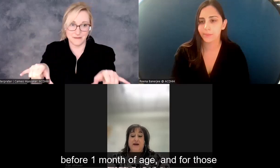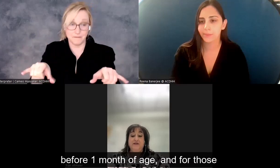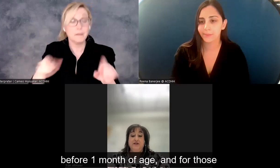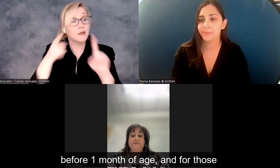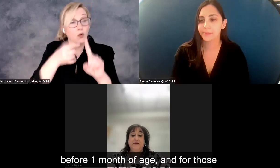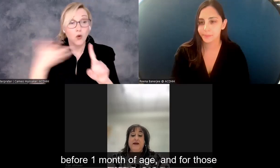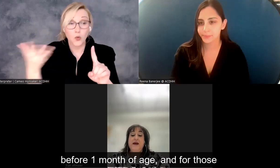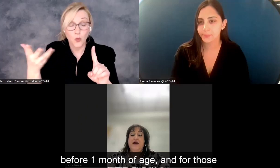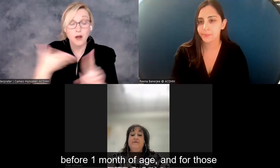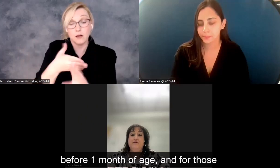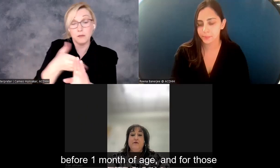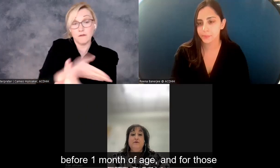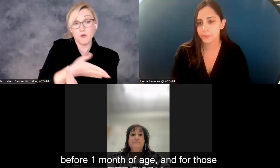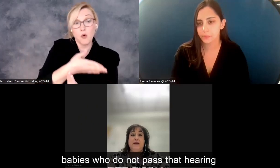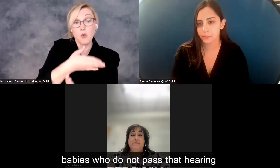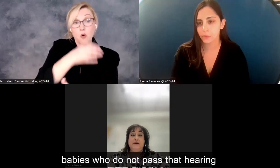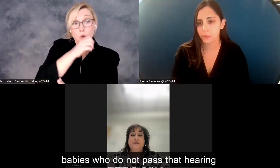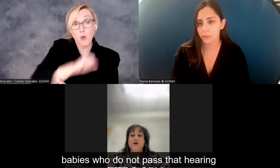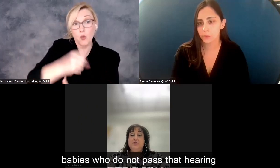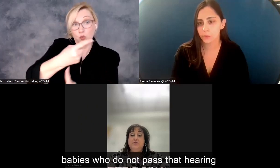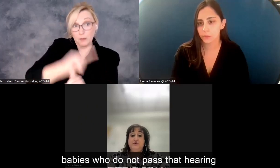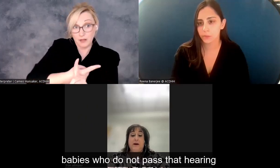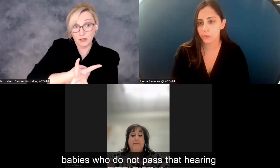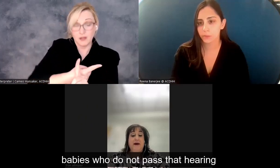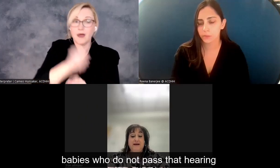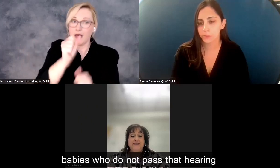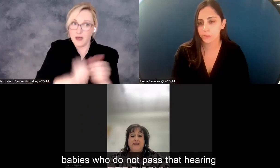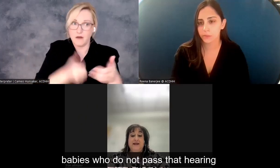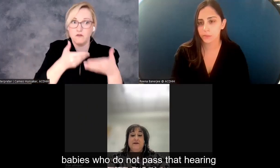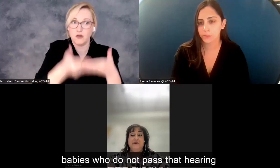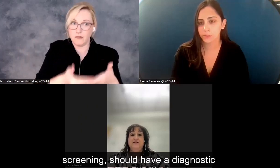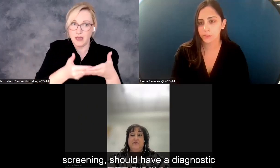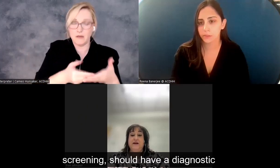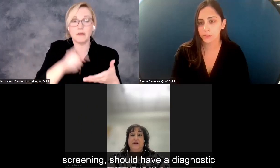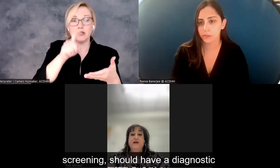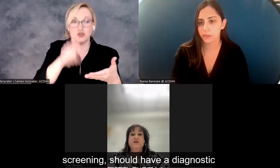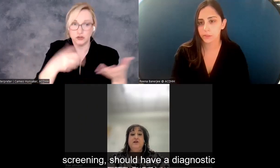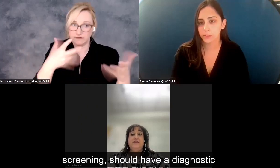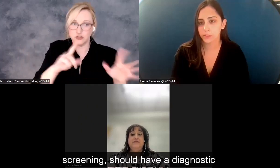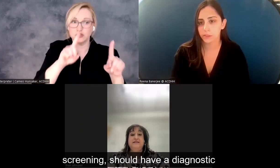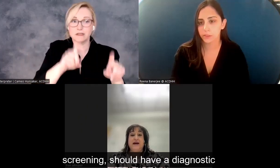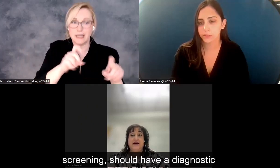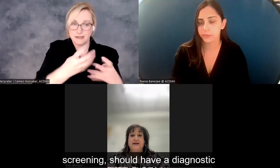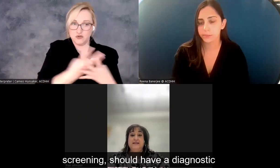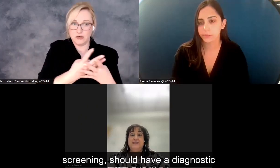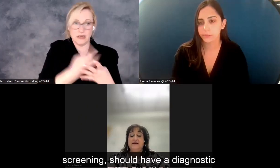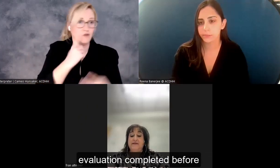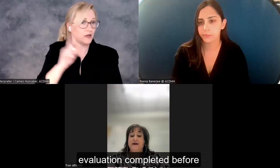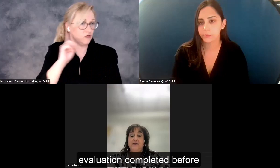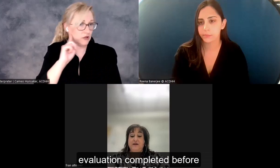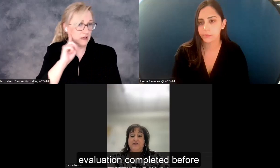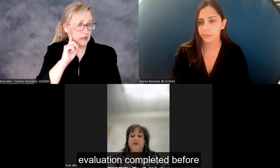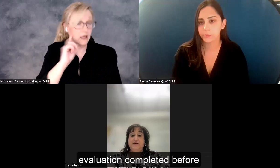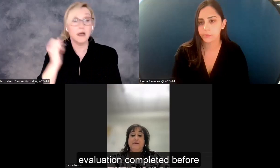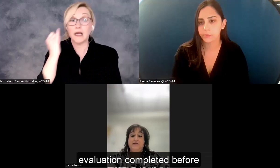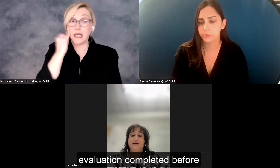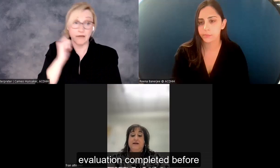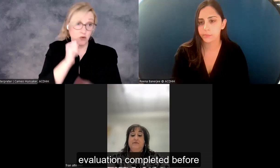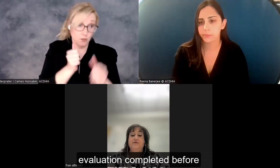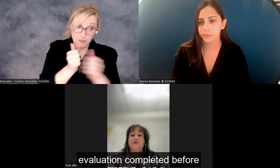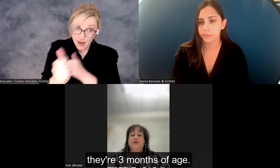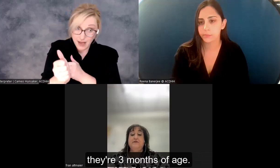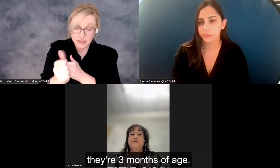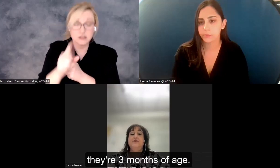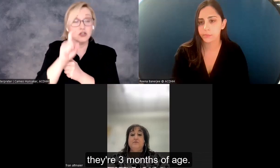month of age. And for those babies who do not pass that hearing screening, should have a diagnostic evaluation